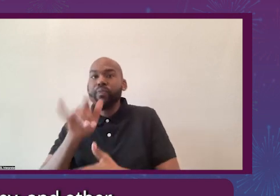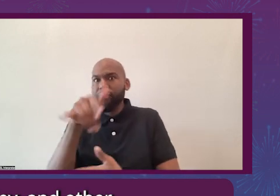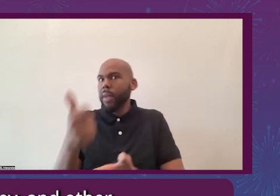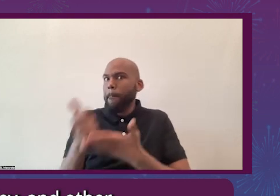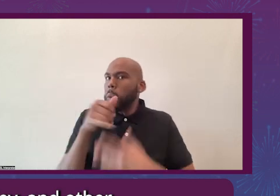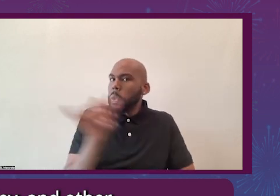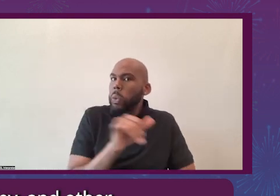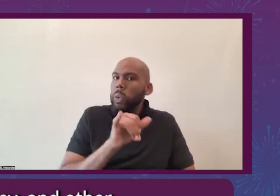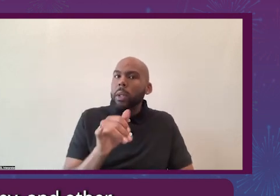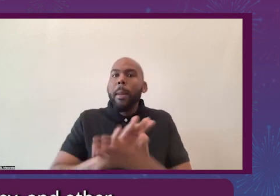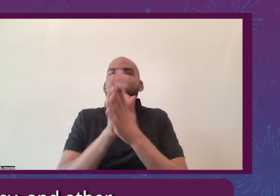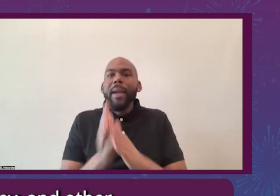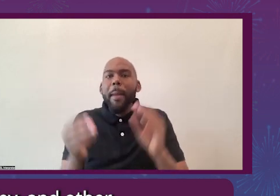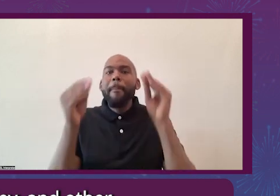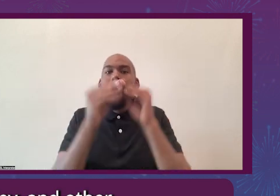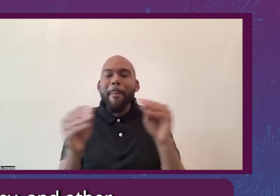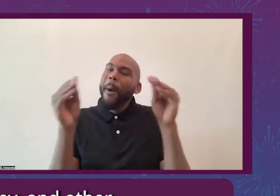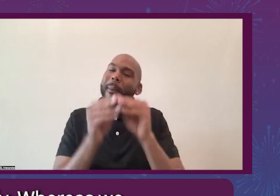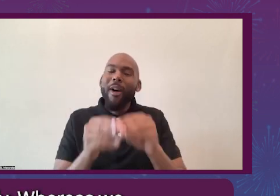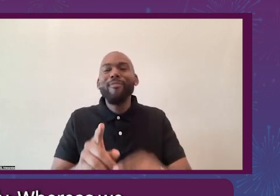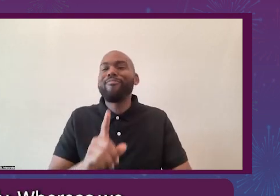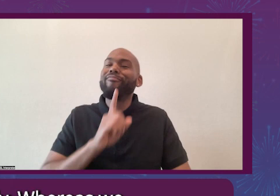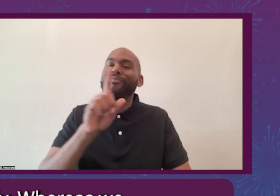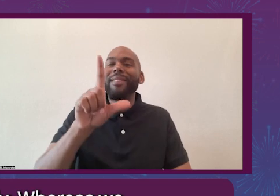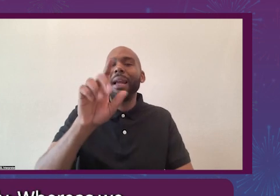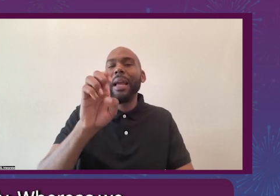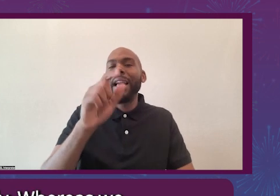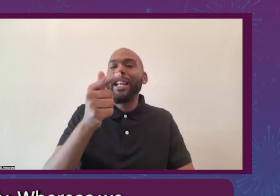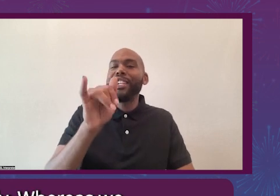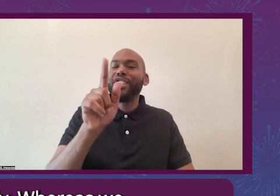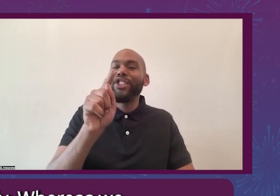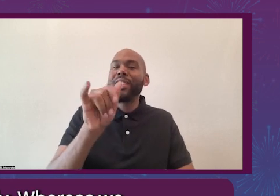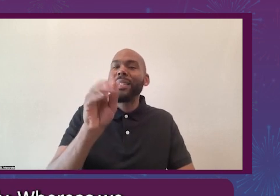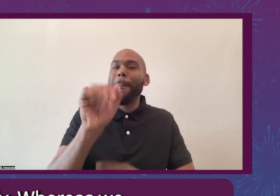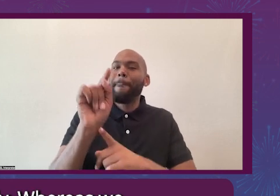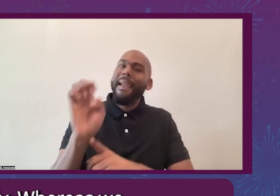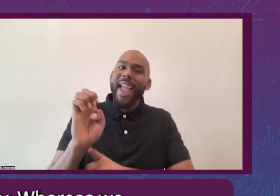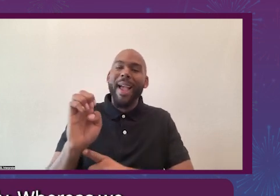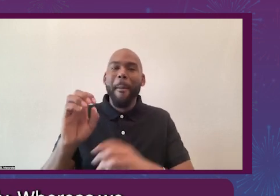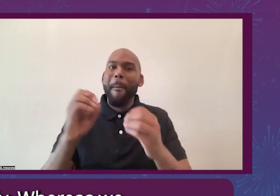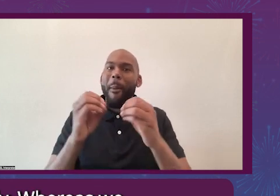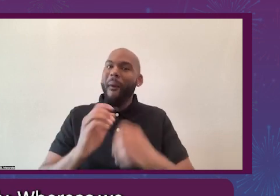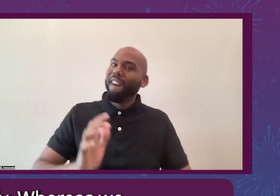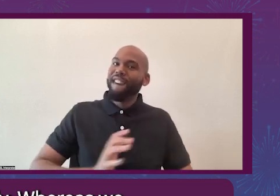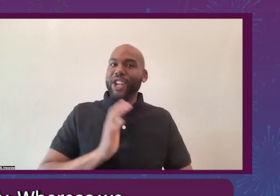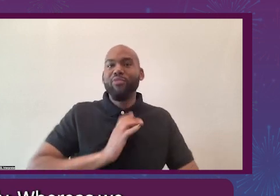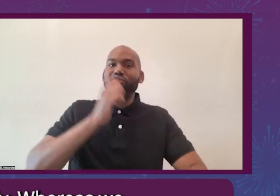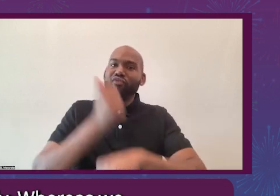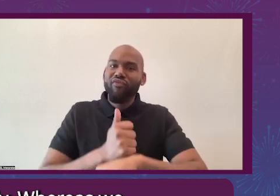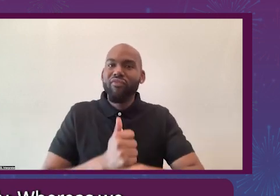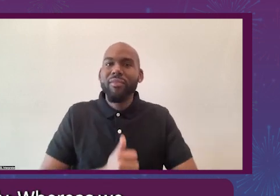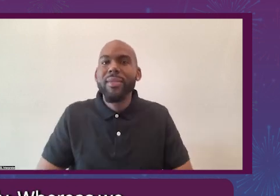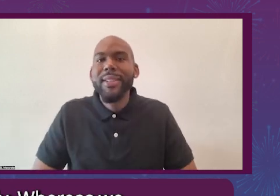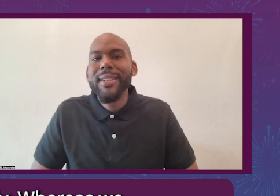schools. And that also helped us. So we became more and more legitimate. It's really, whereas we started out,